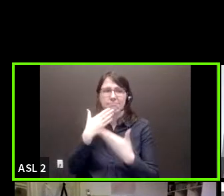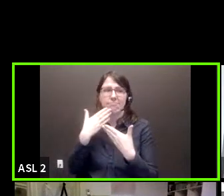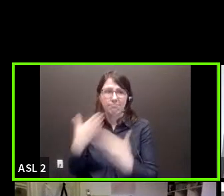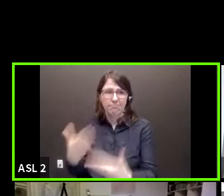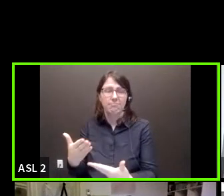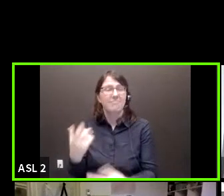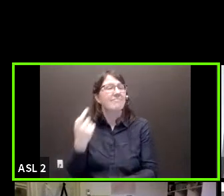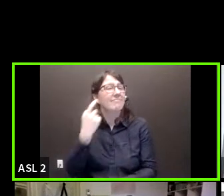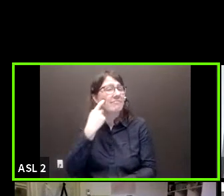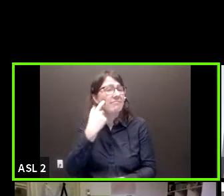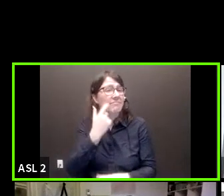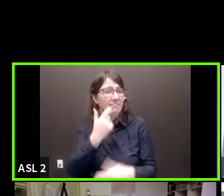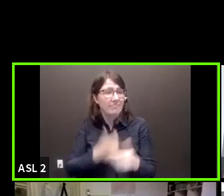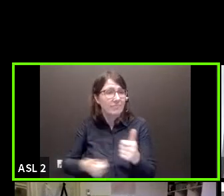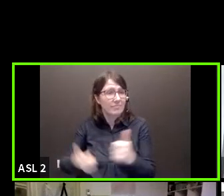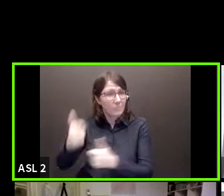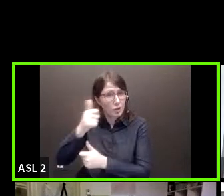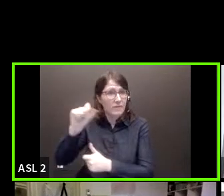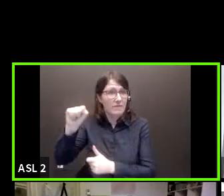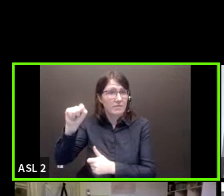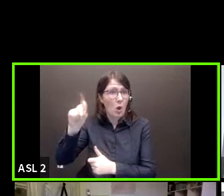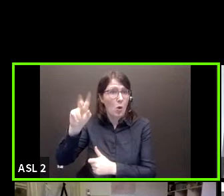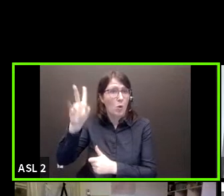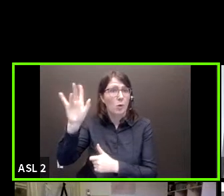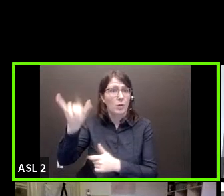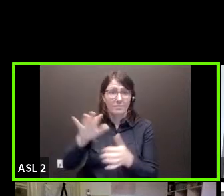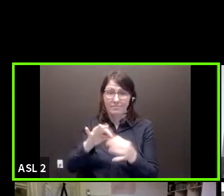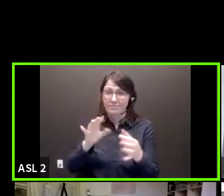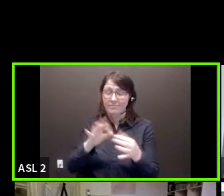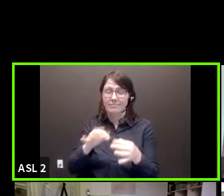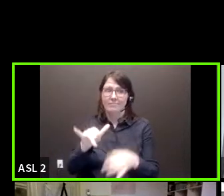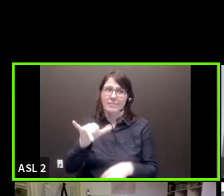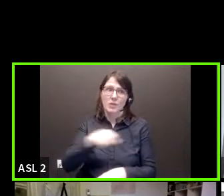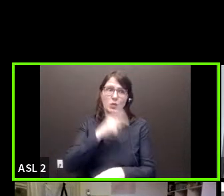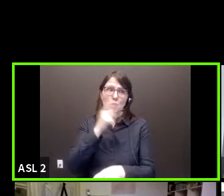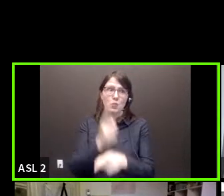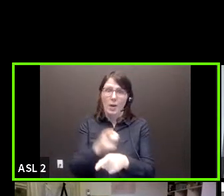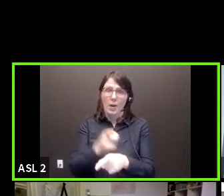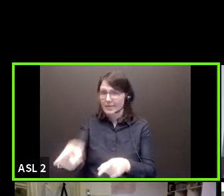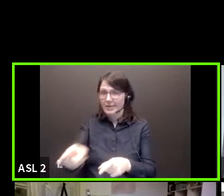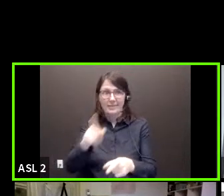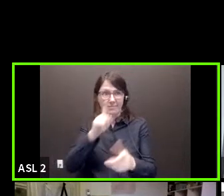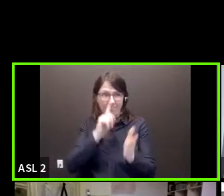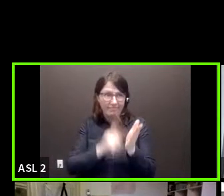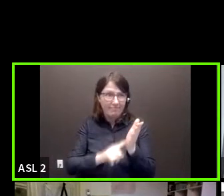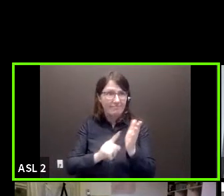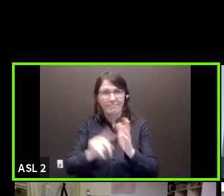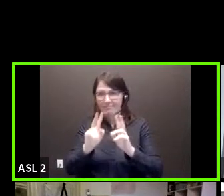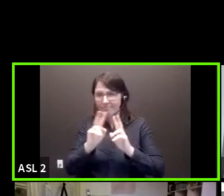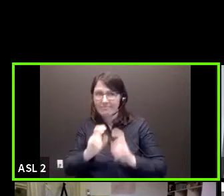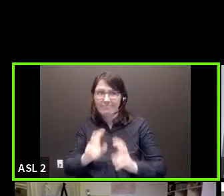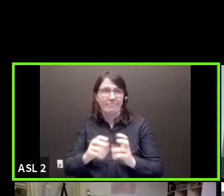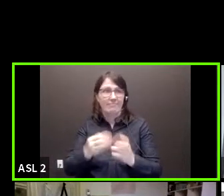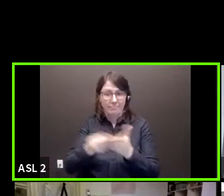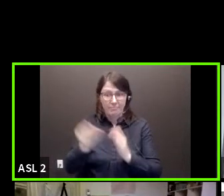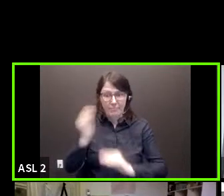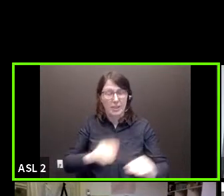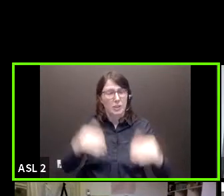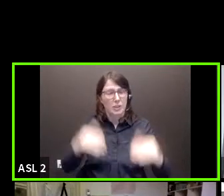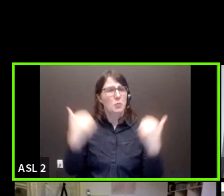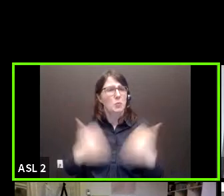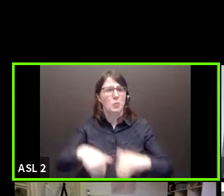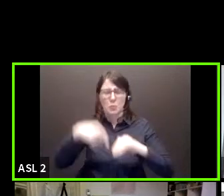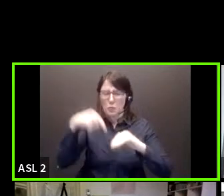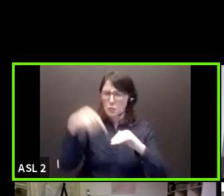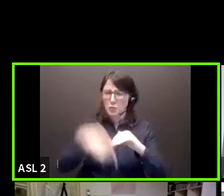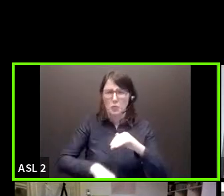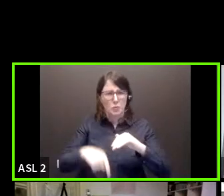budget deliberations i've ever been part of that's for certain um so we're now uh going to hear from those pre-registered